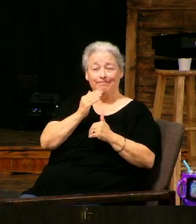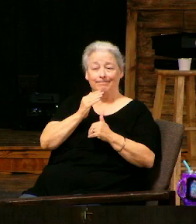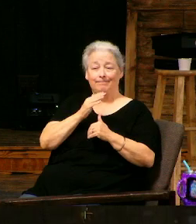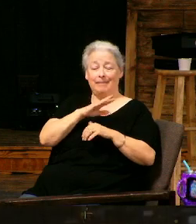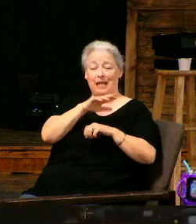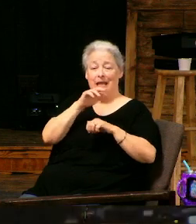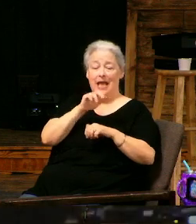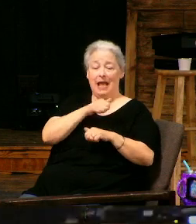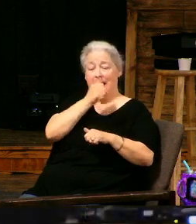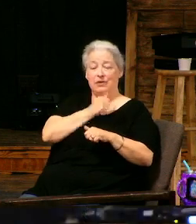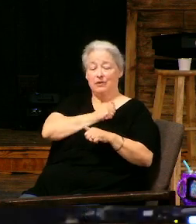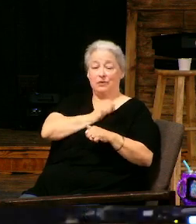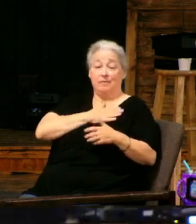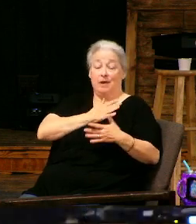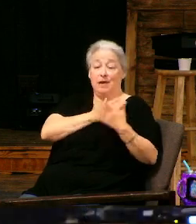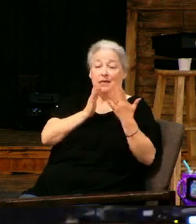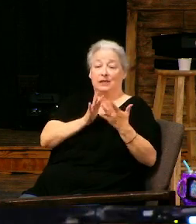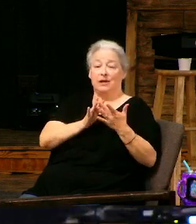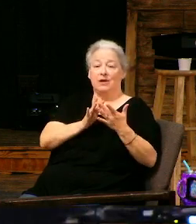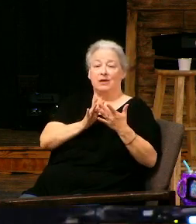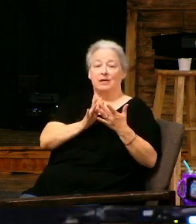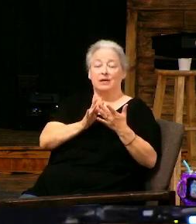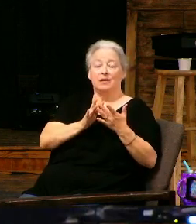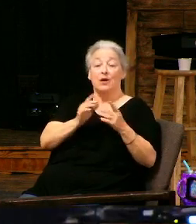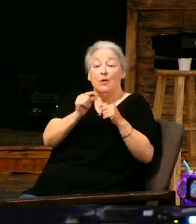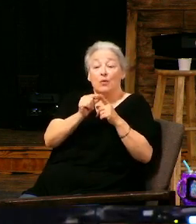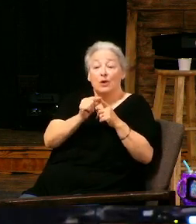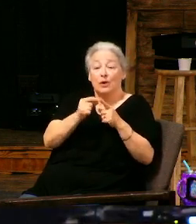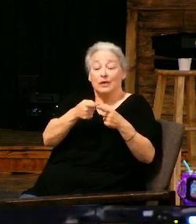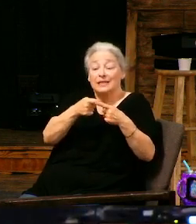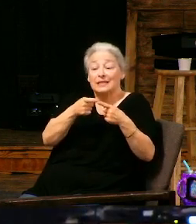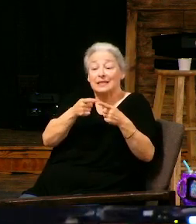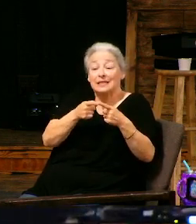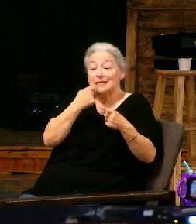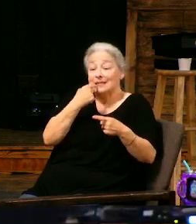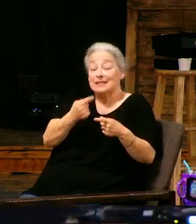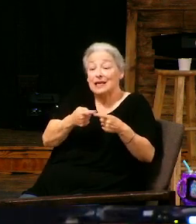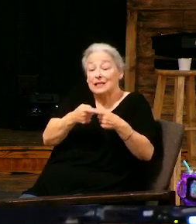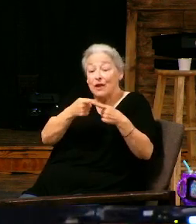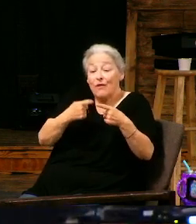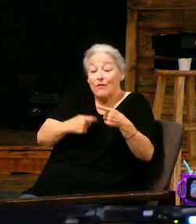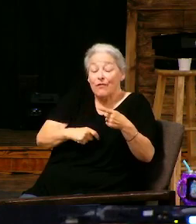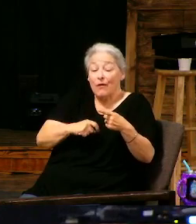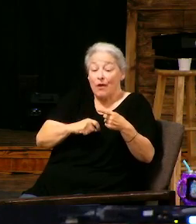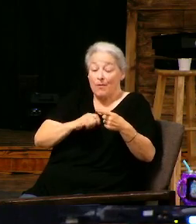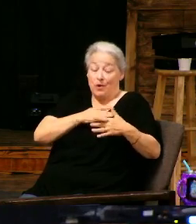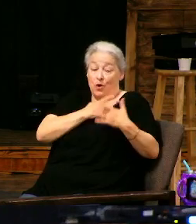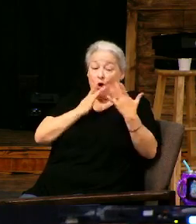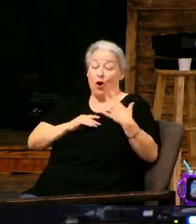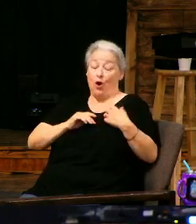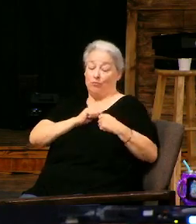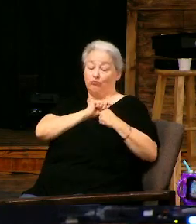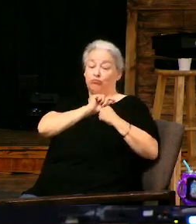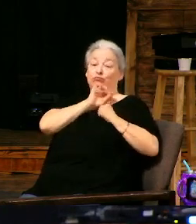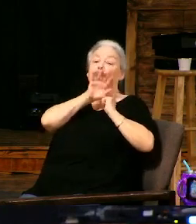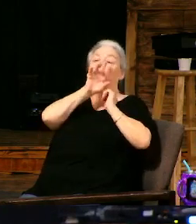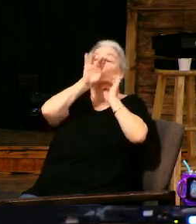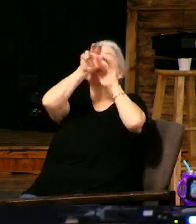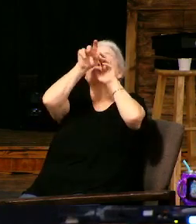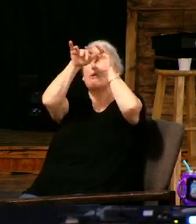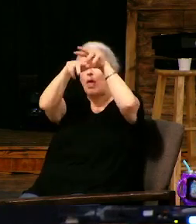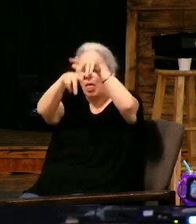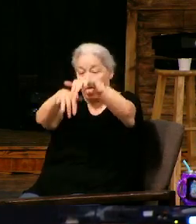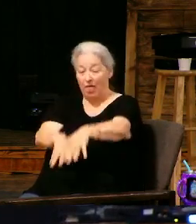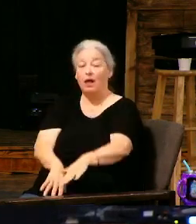Because the Word says it's from the abundance of your heart that your mouth speaks. So do